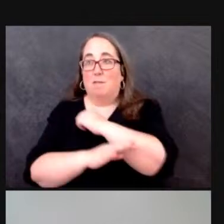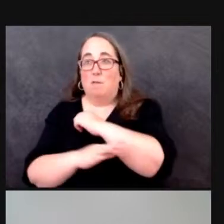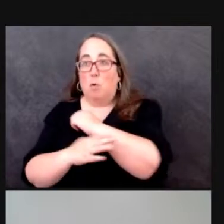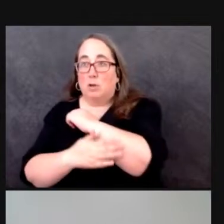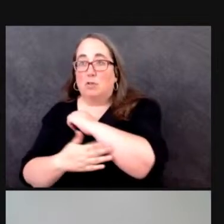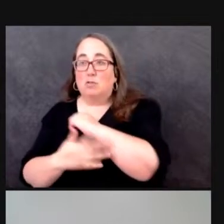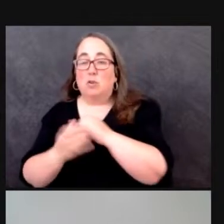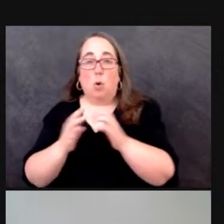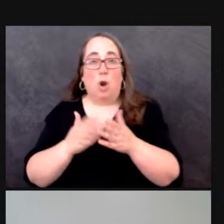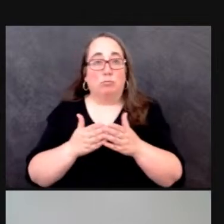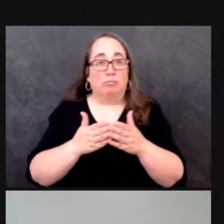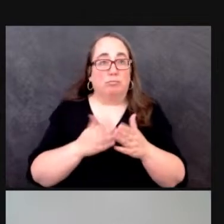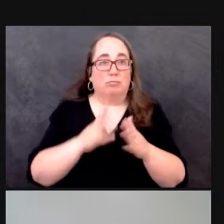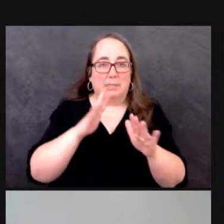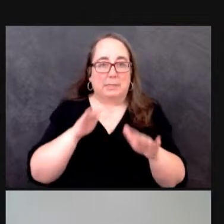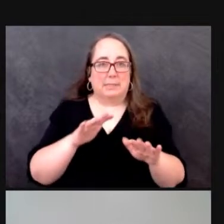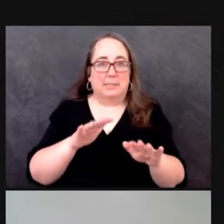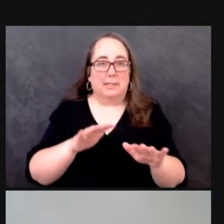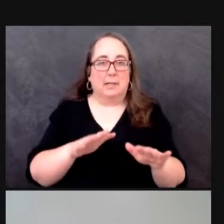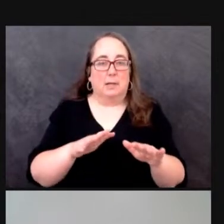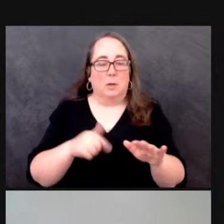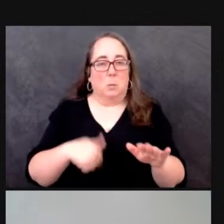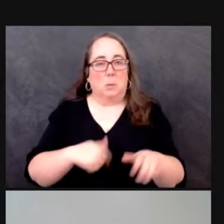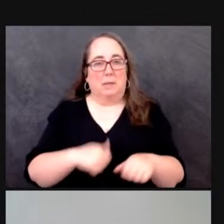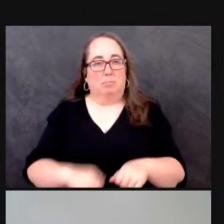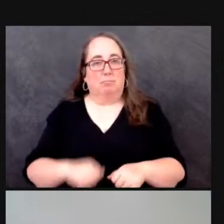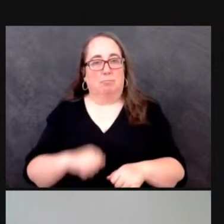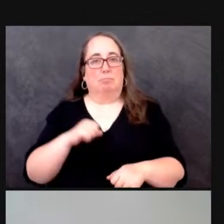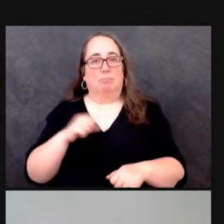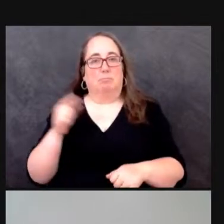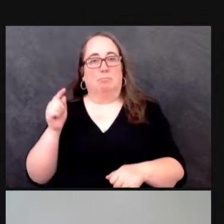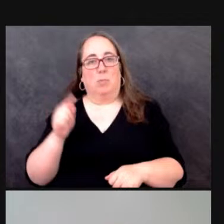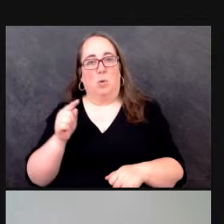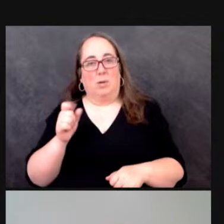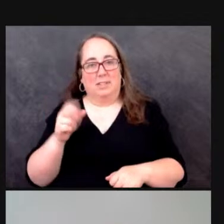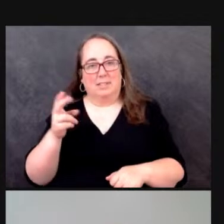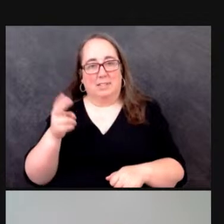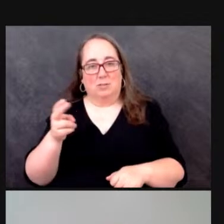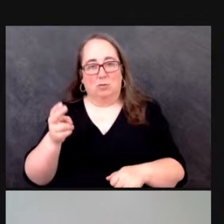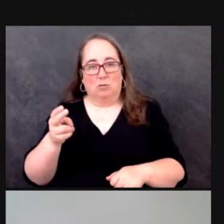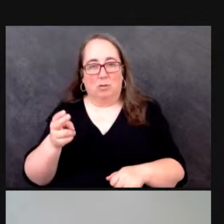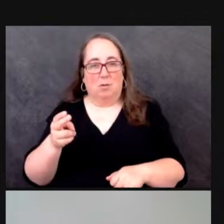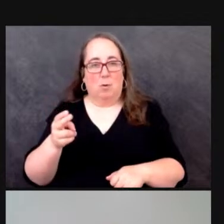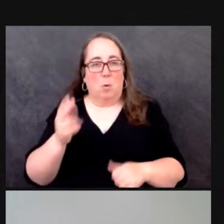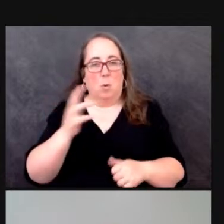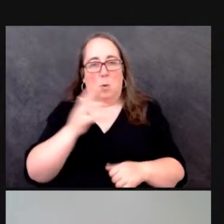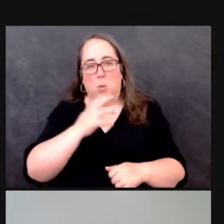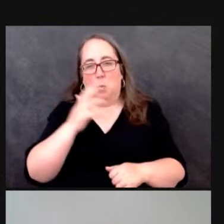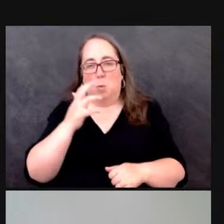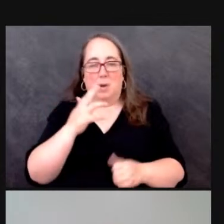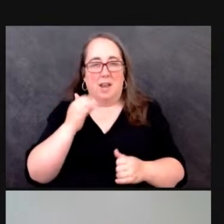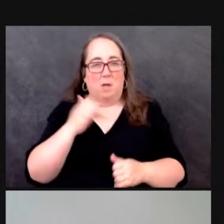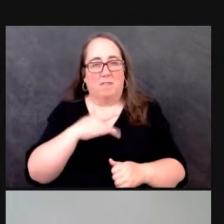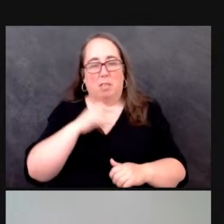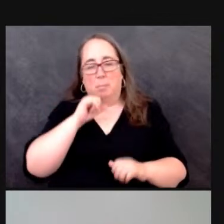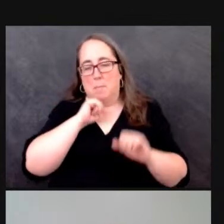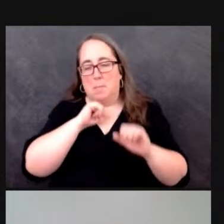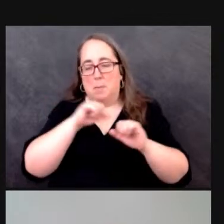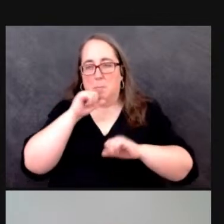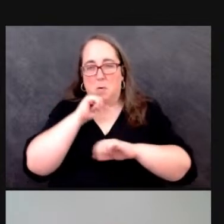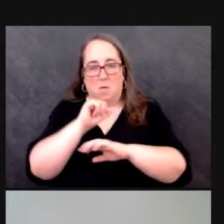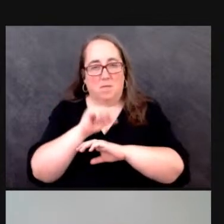seas, it will be with patriotic pride that you point to this history of almost insurmountable difficulties overcome by